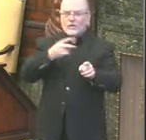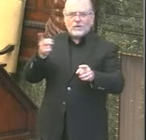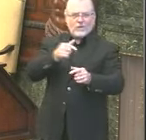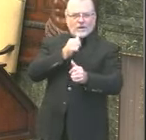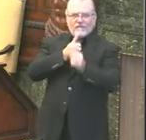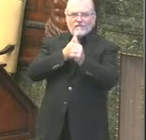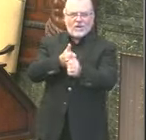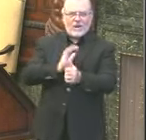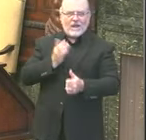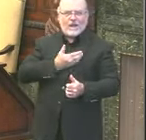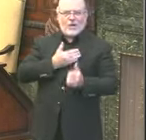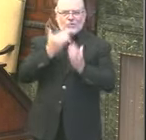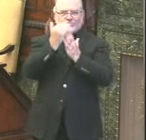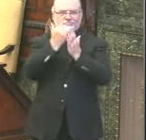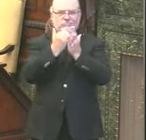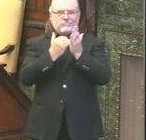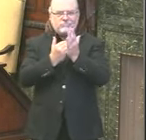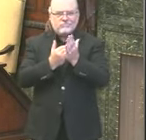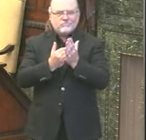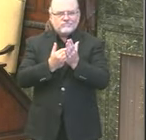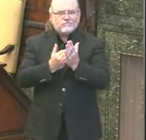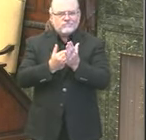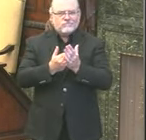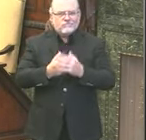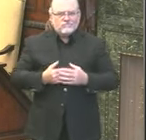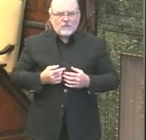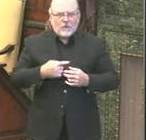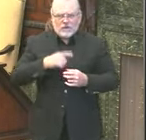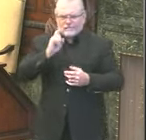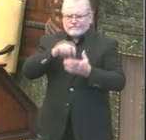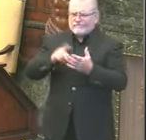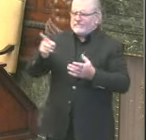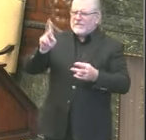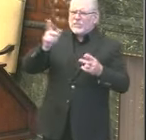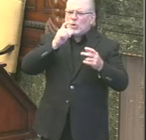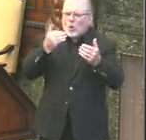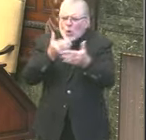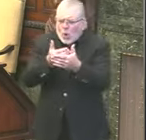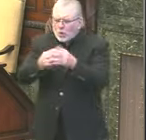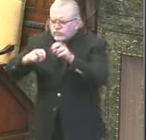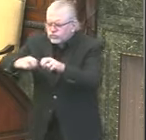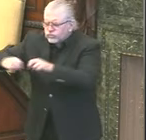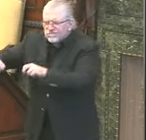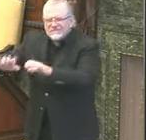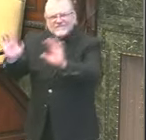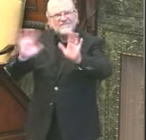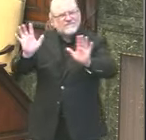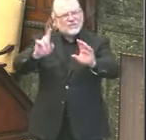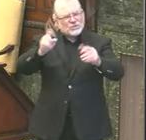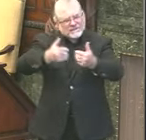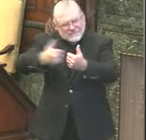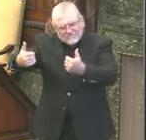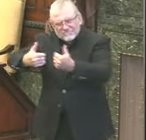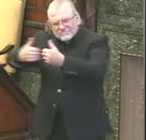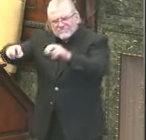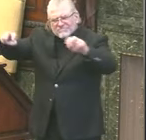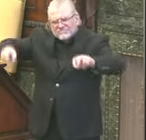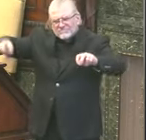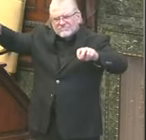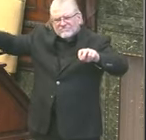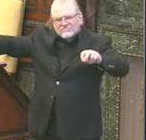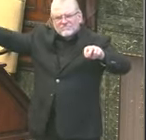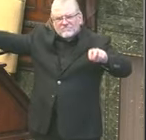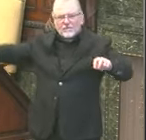myself. There were people seated less than 6 feet apart. That's to say, people at different tables, but less than 6 feet apart. There are people in crowds,